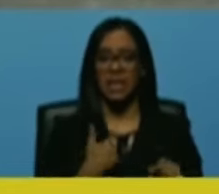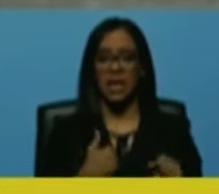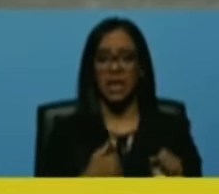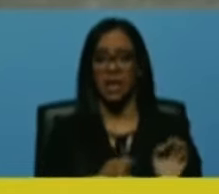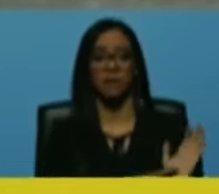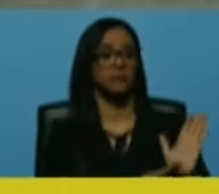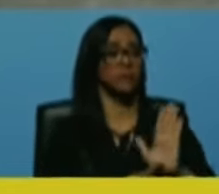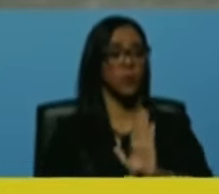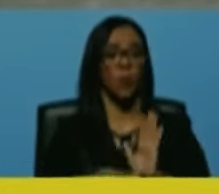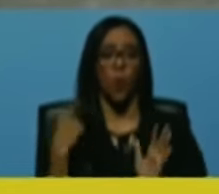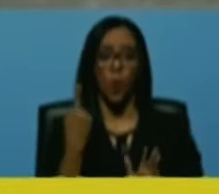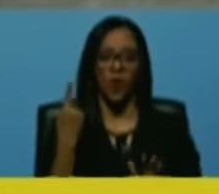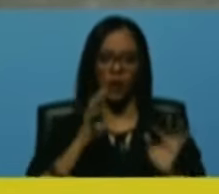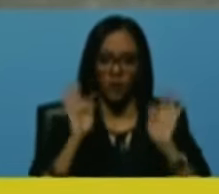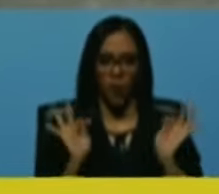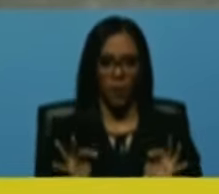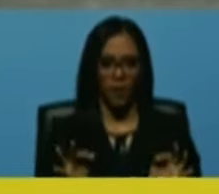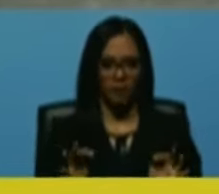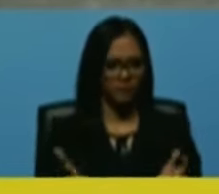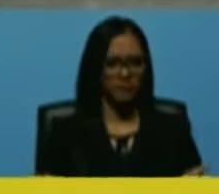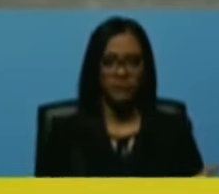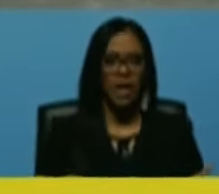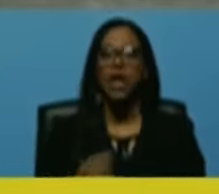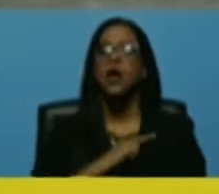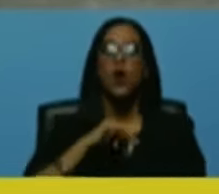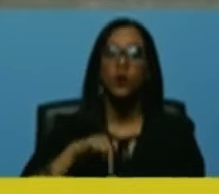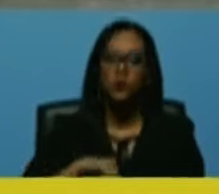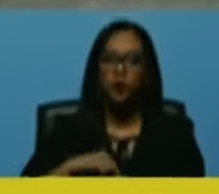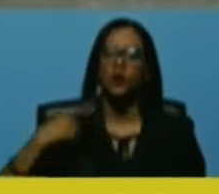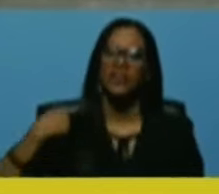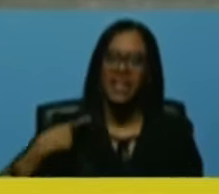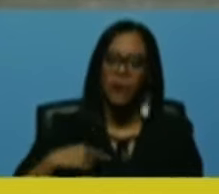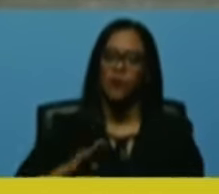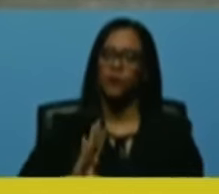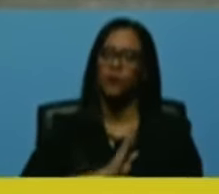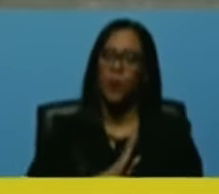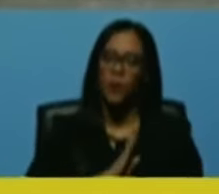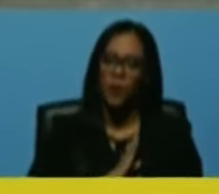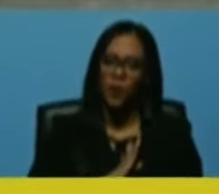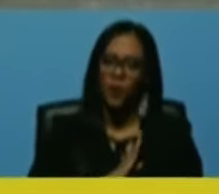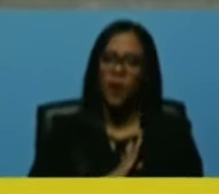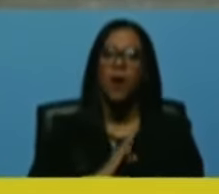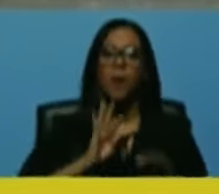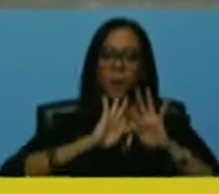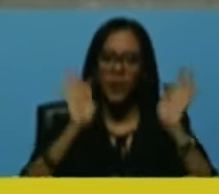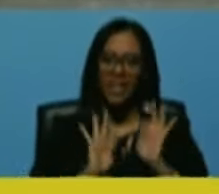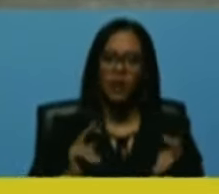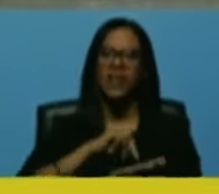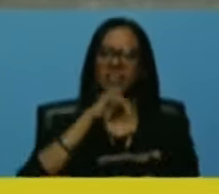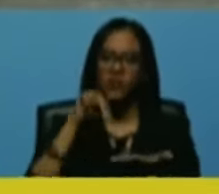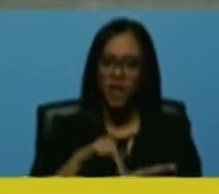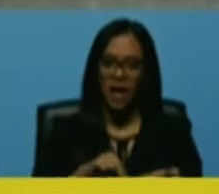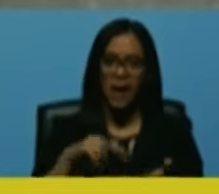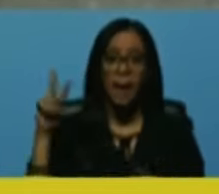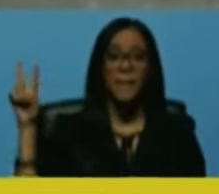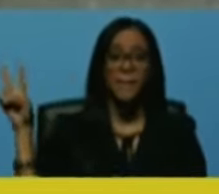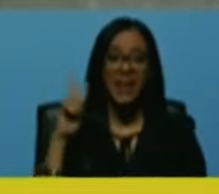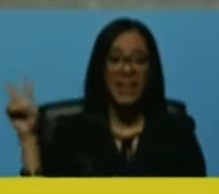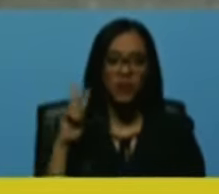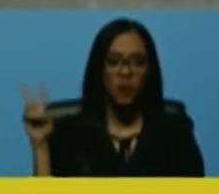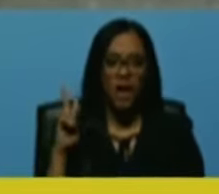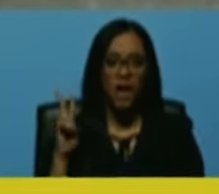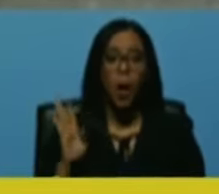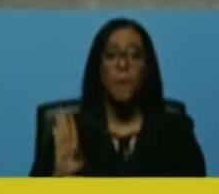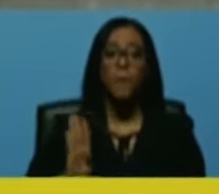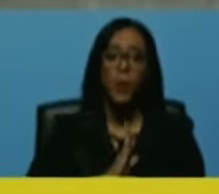as the only model. We have our own model, our own national model, Venezuelan model,